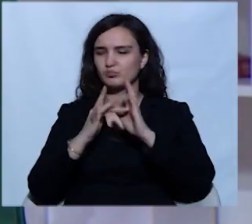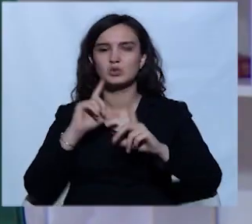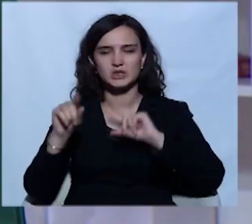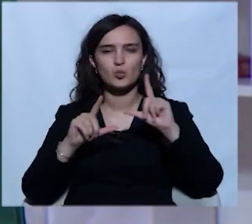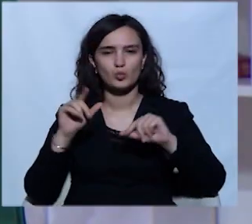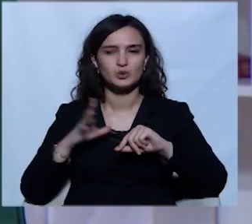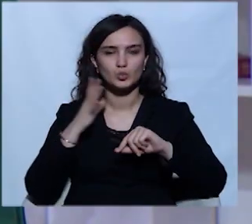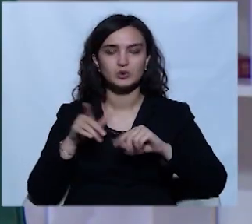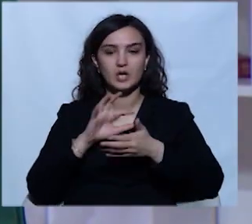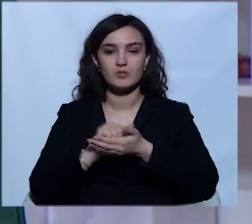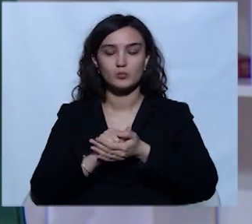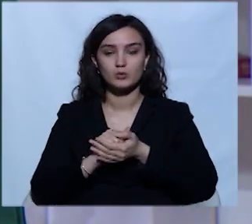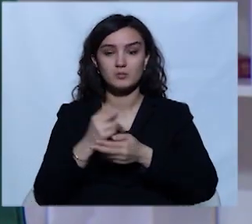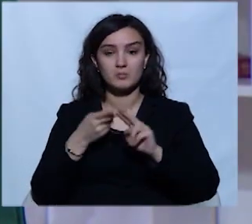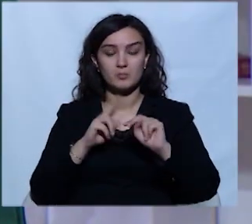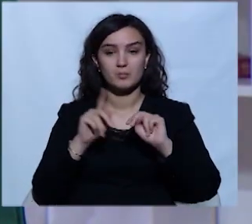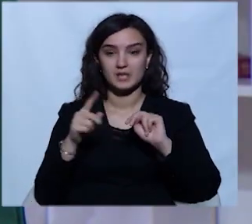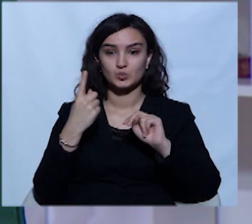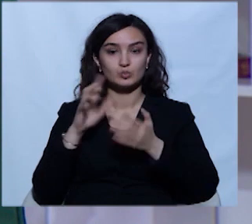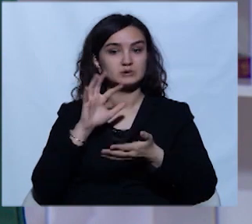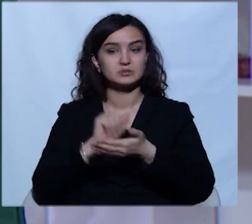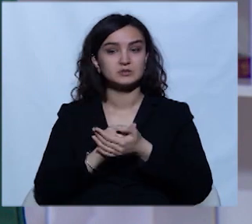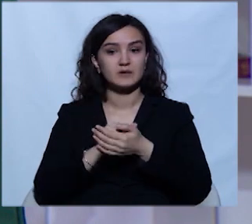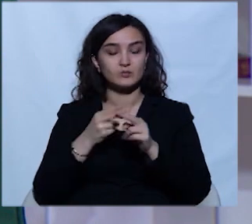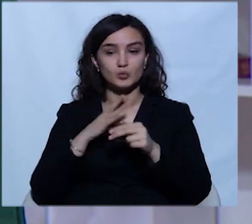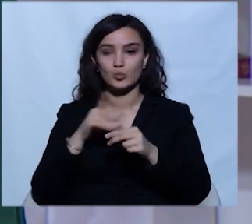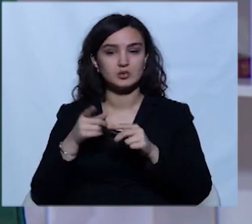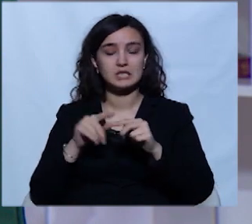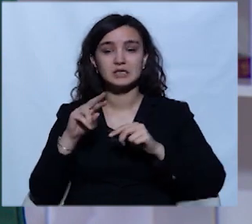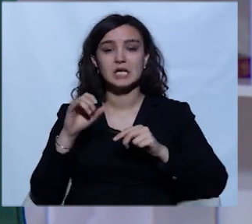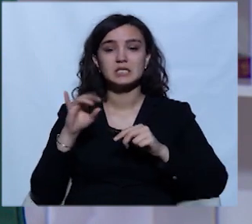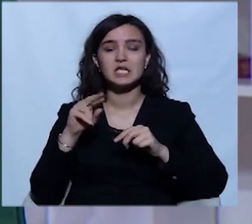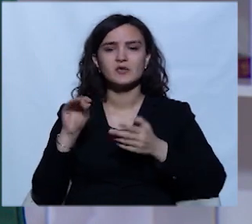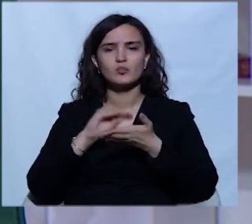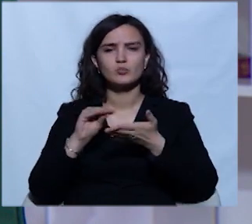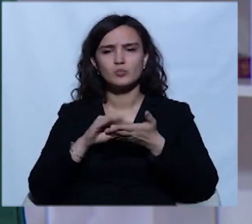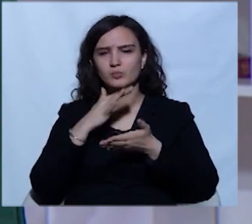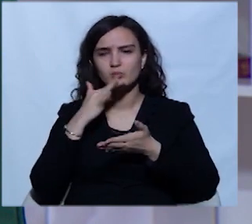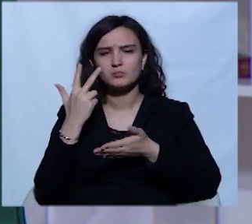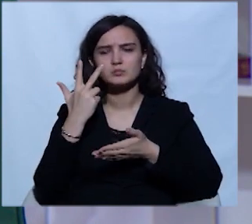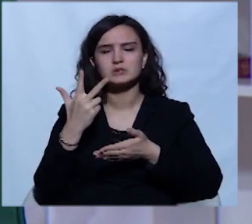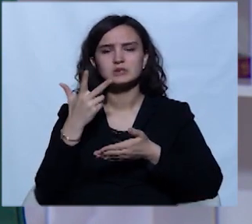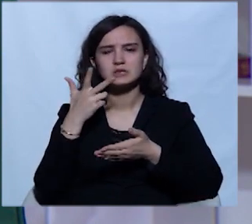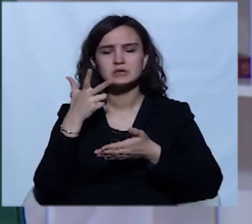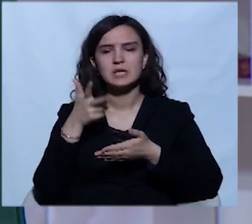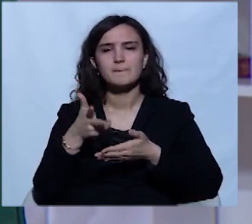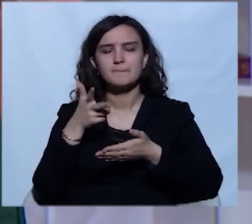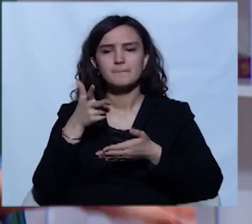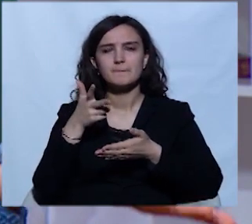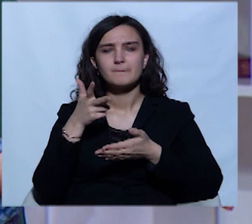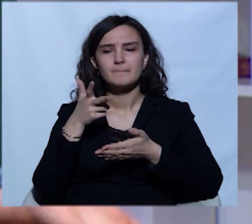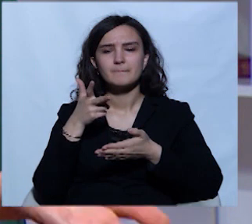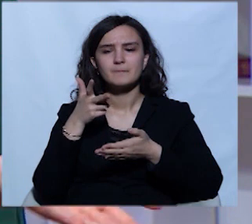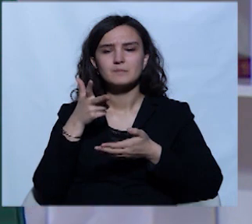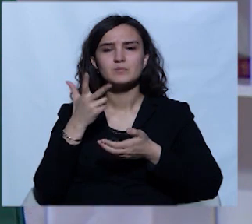Yes, and that's not the only way he was busy. Daniel Defoe wrote over 300 texts, Of